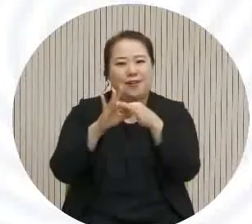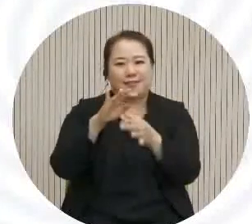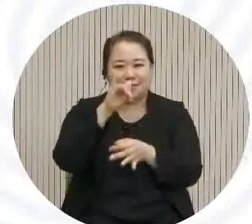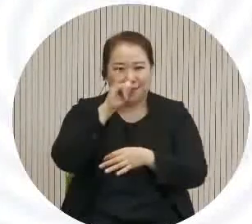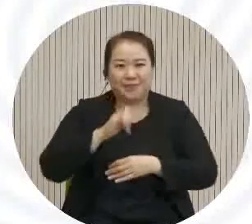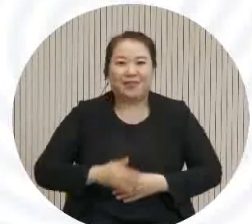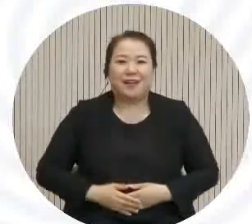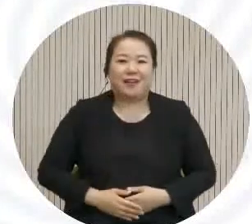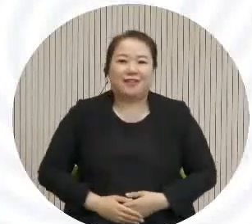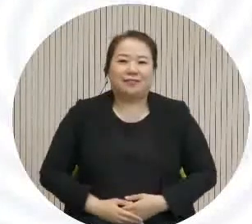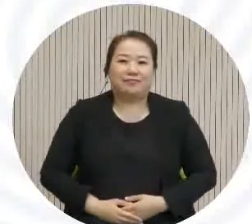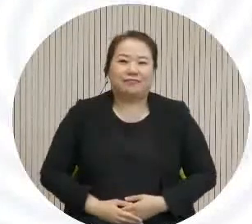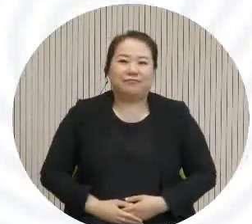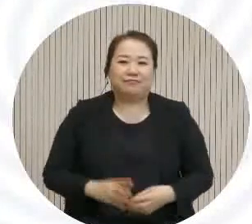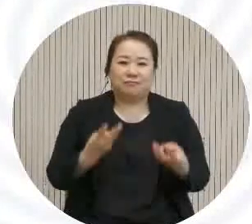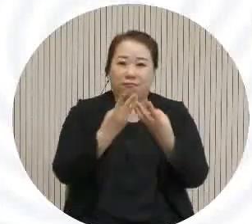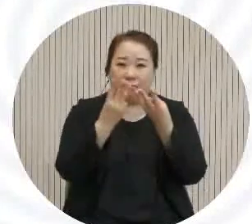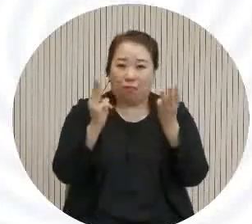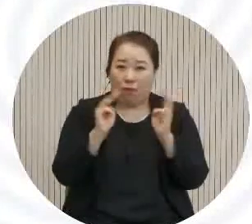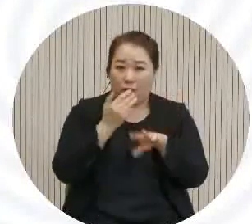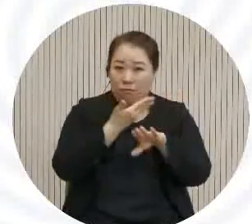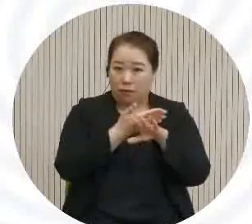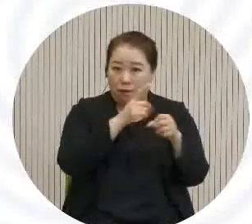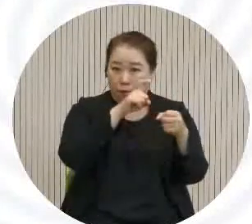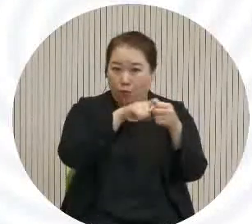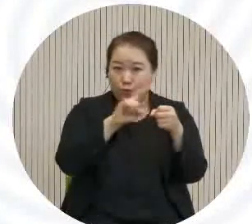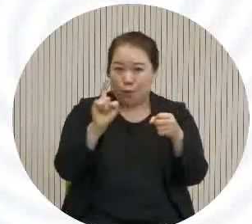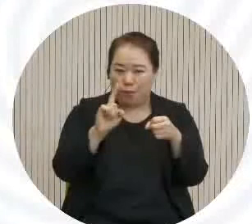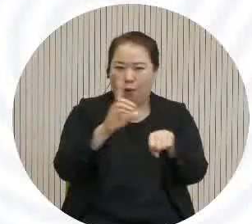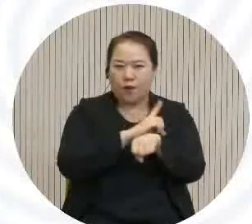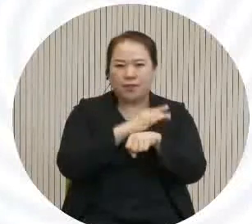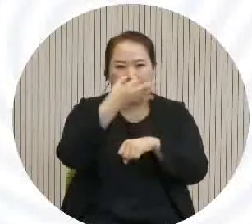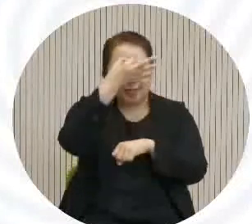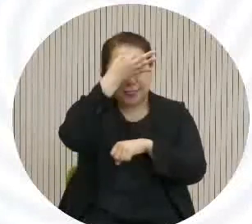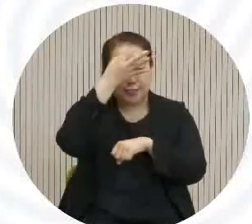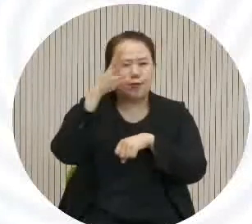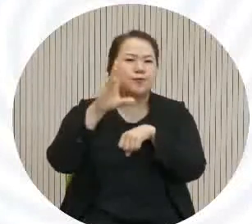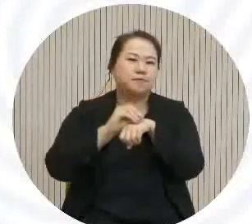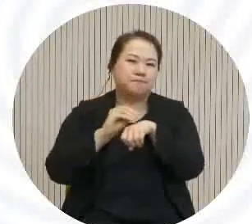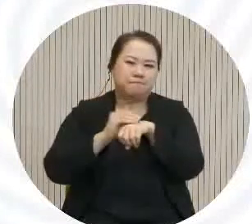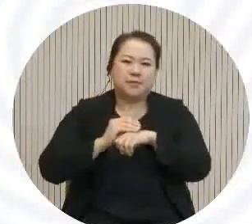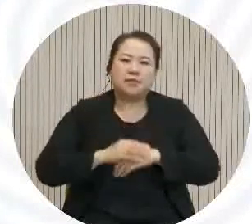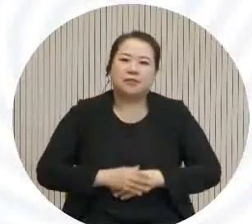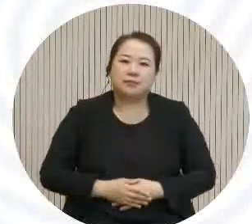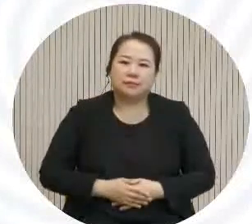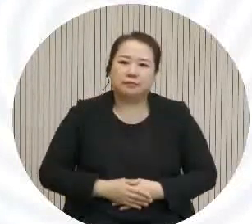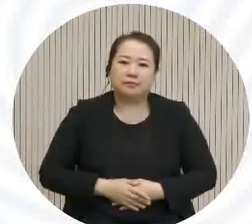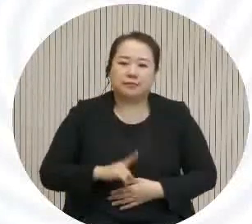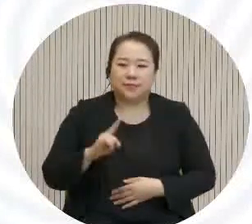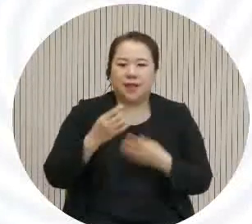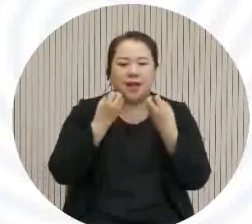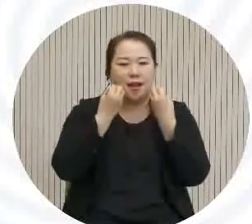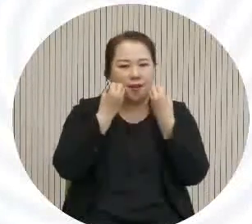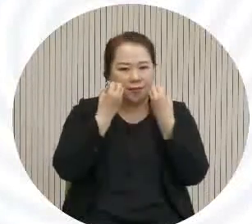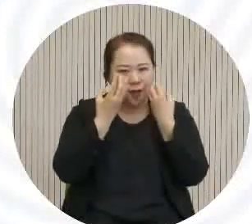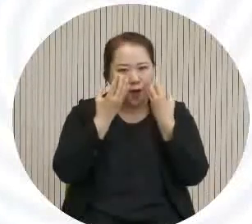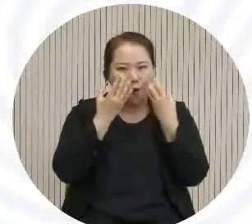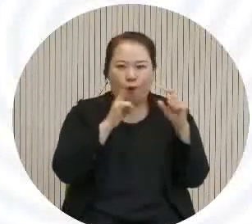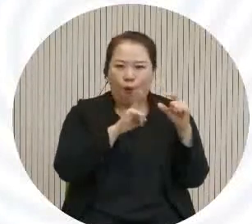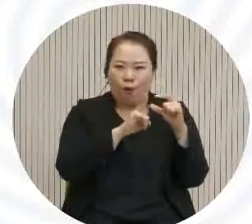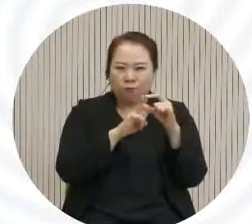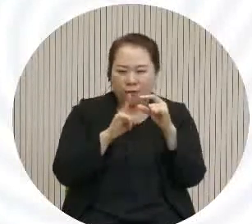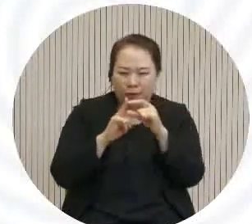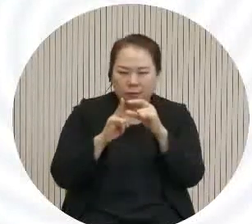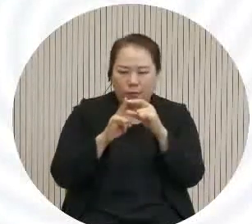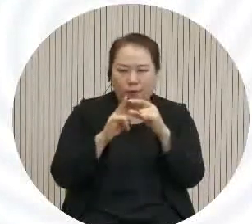Workshop aims to cultivate digital skills also. Children will be equipped with new kind of knowledge and terminology